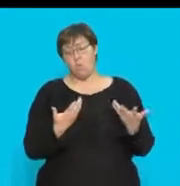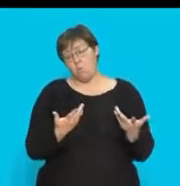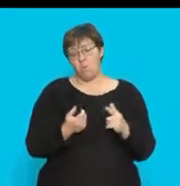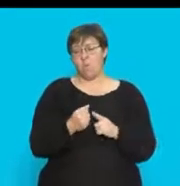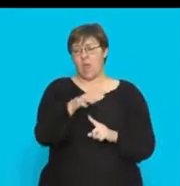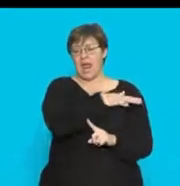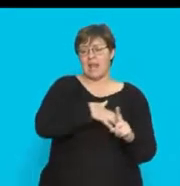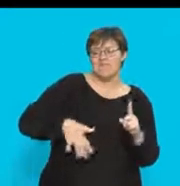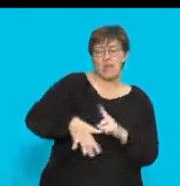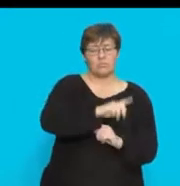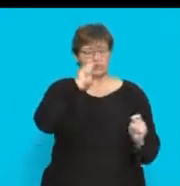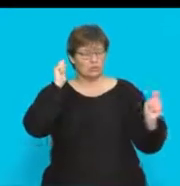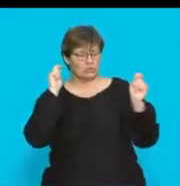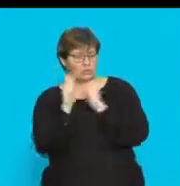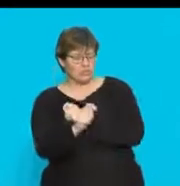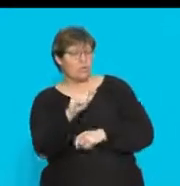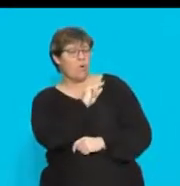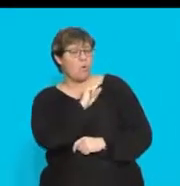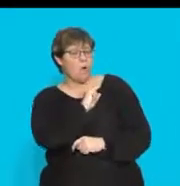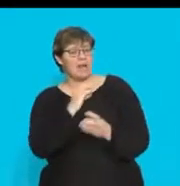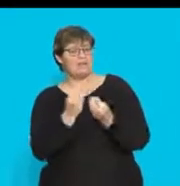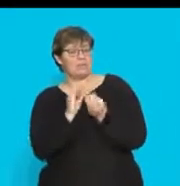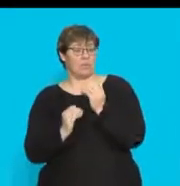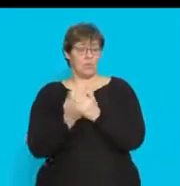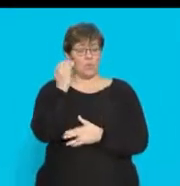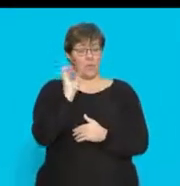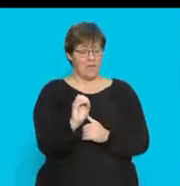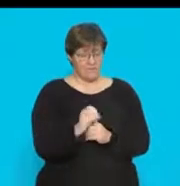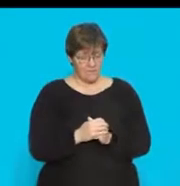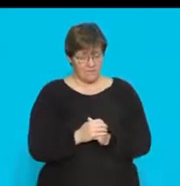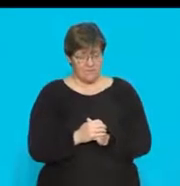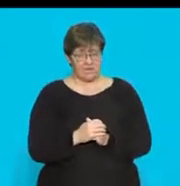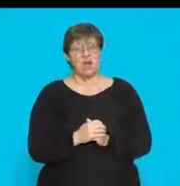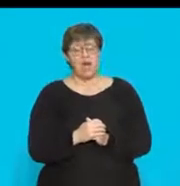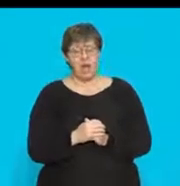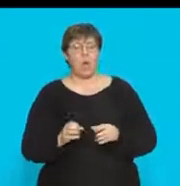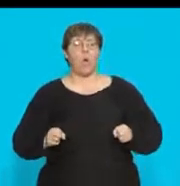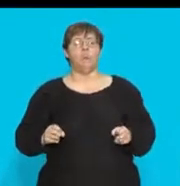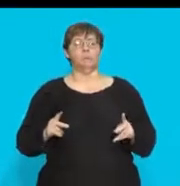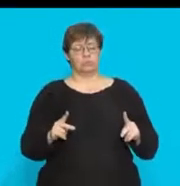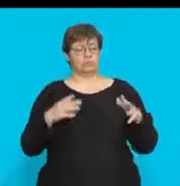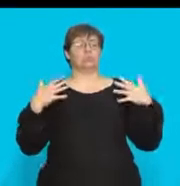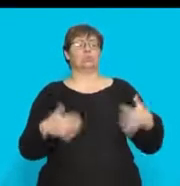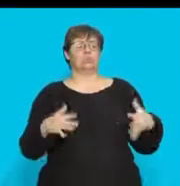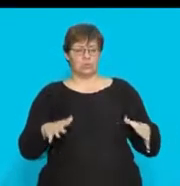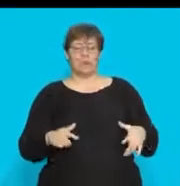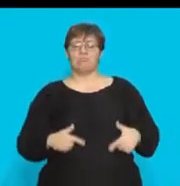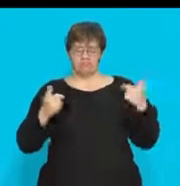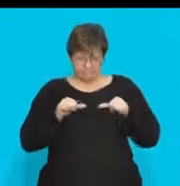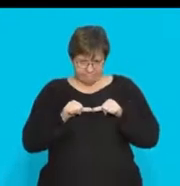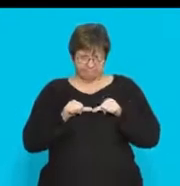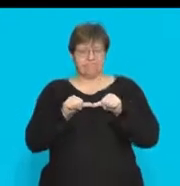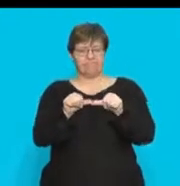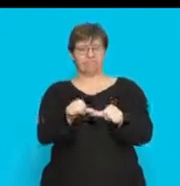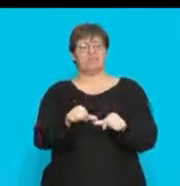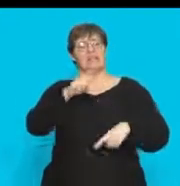are changed, because it's got something new, it stands a really good chance to survive in these